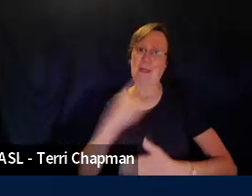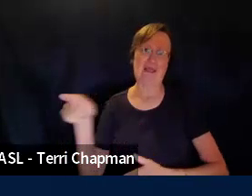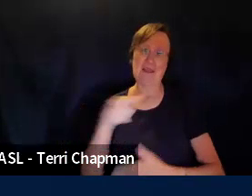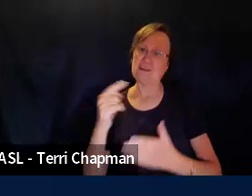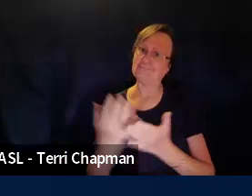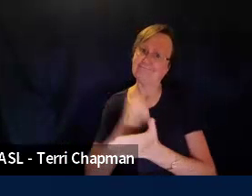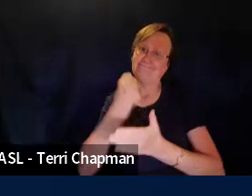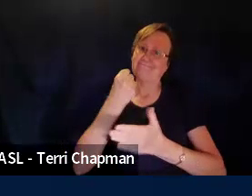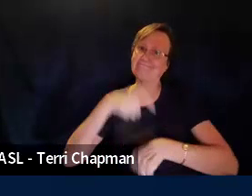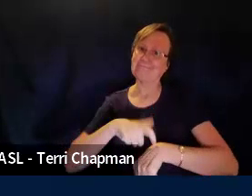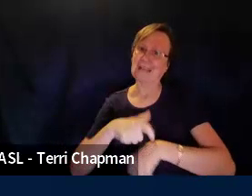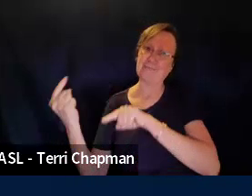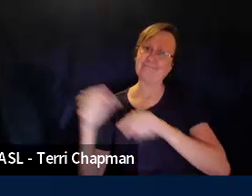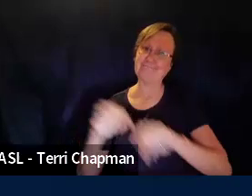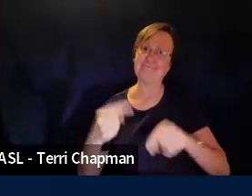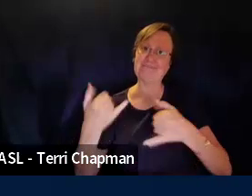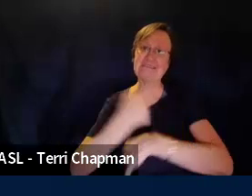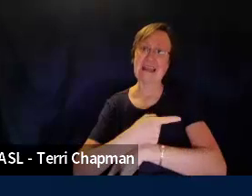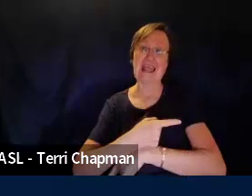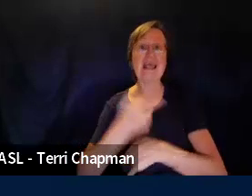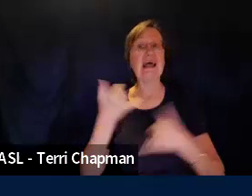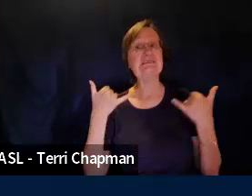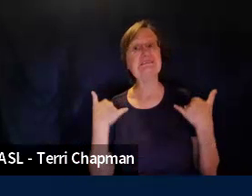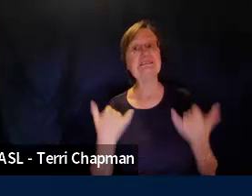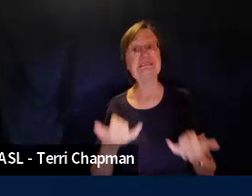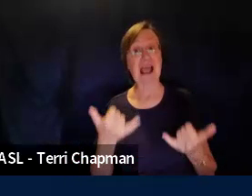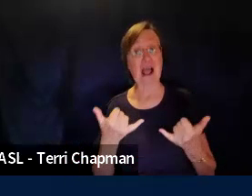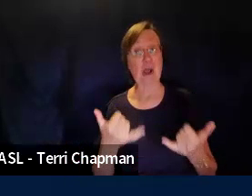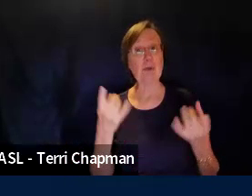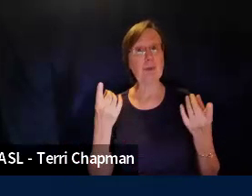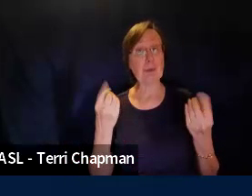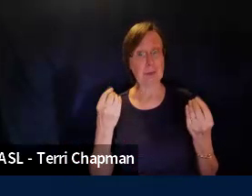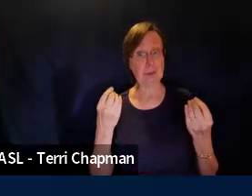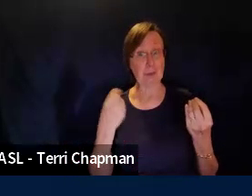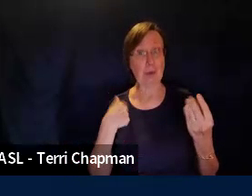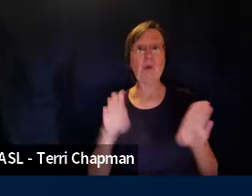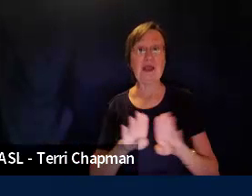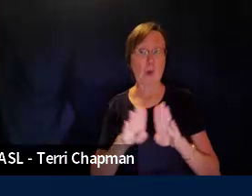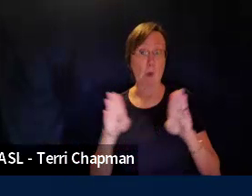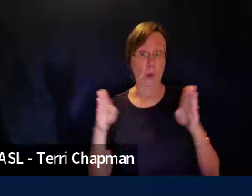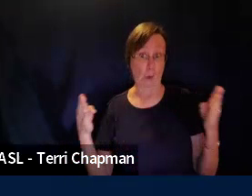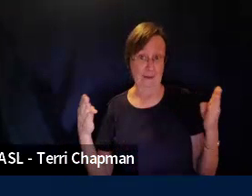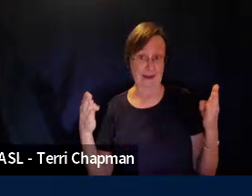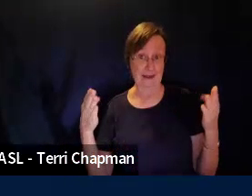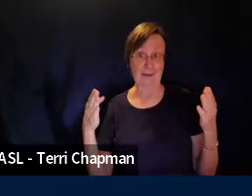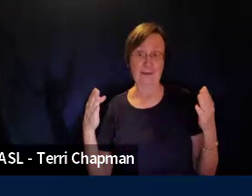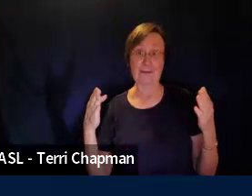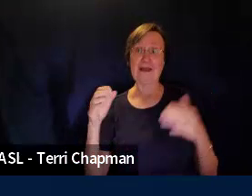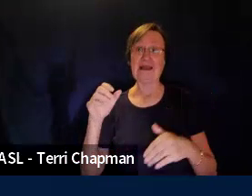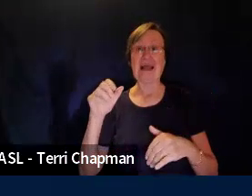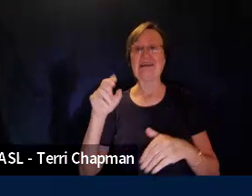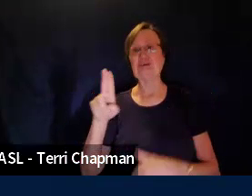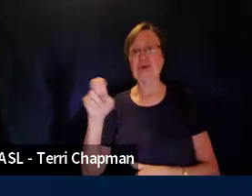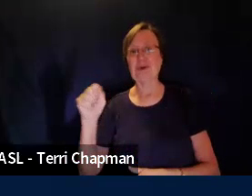today. So at this time, we are now going to open it up to our Access Board members